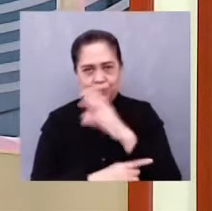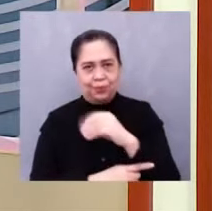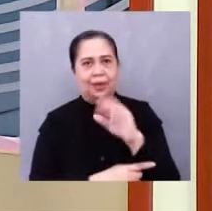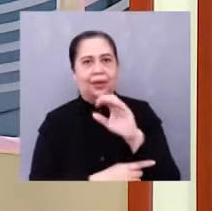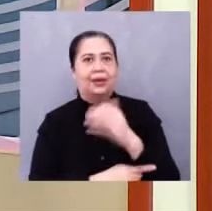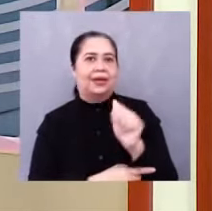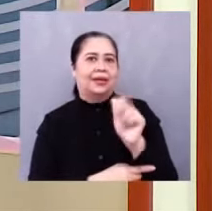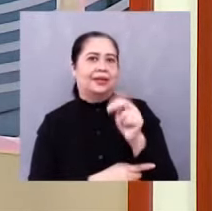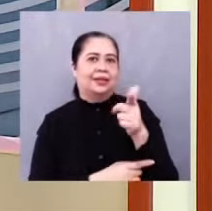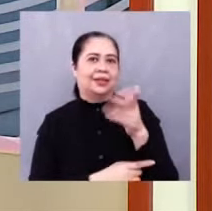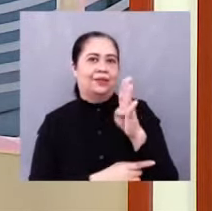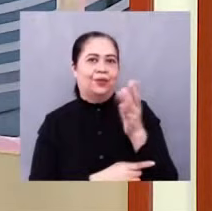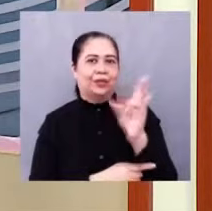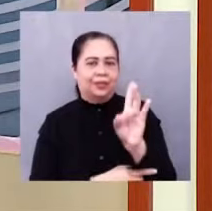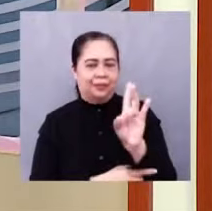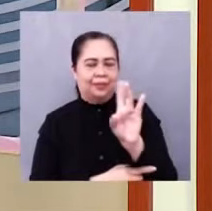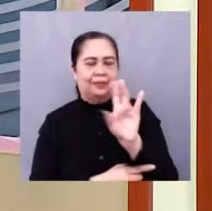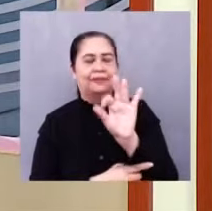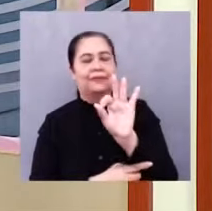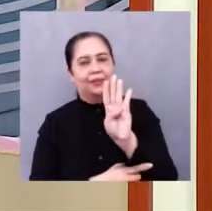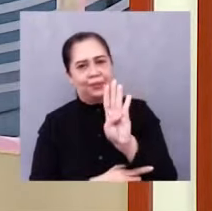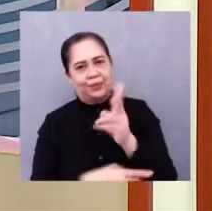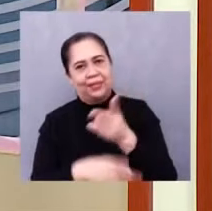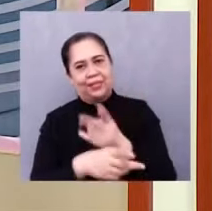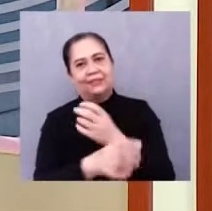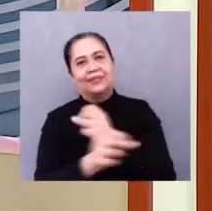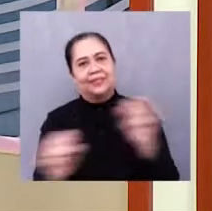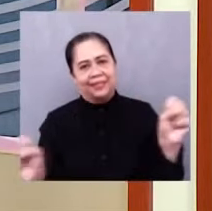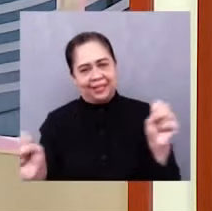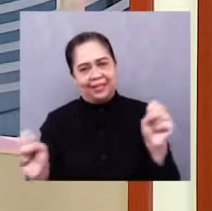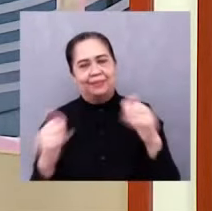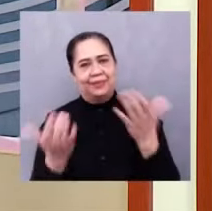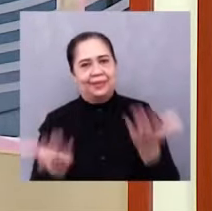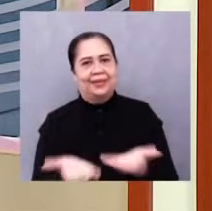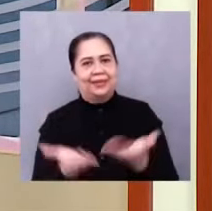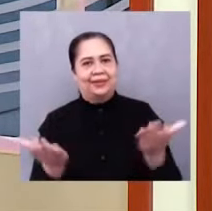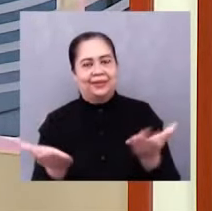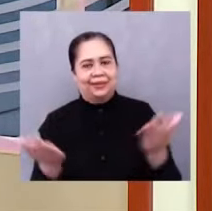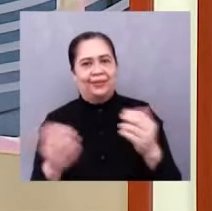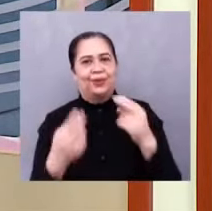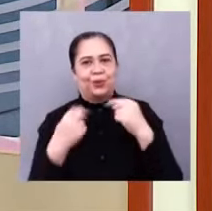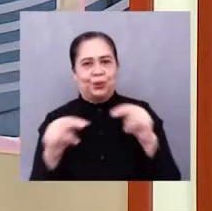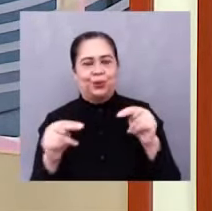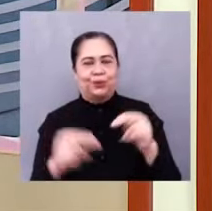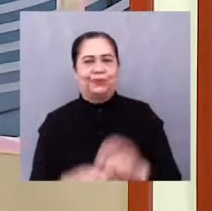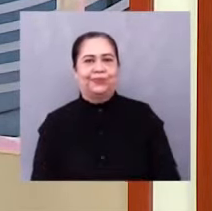24/7 on Facebook. Keep safe, everyone, as you keep it here on the news channel.